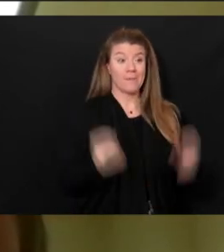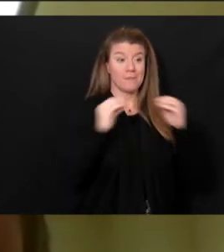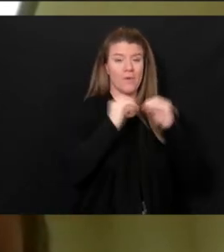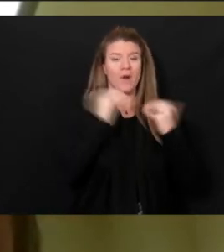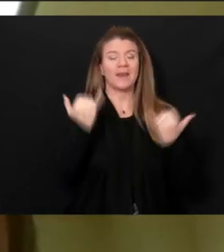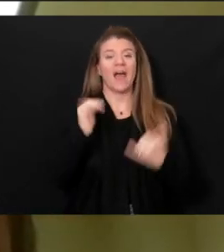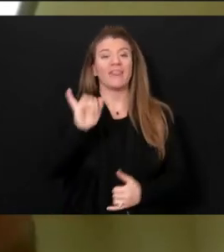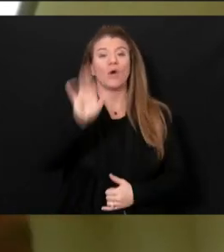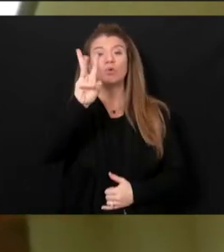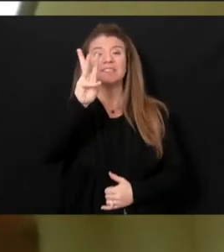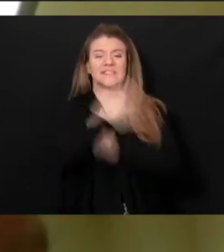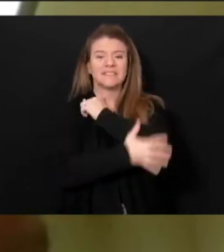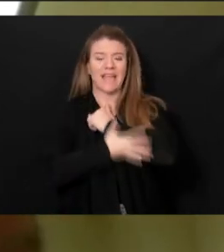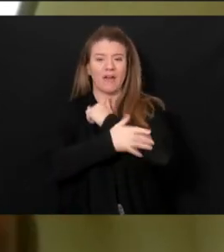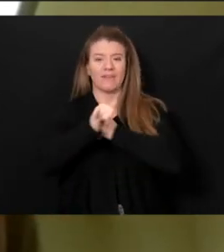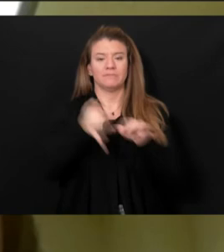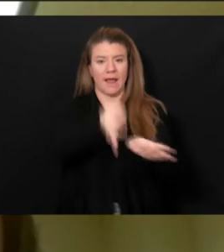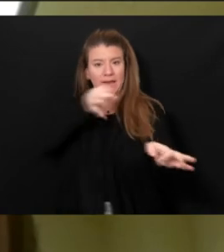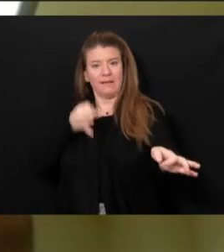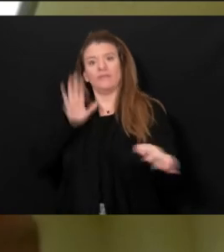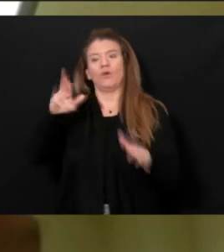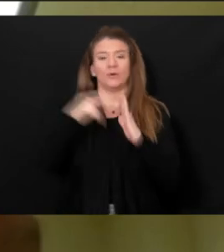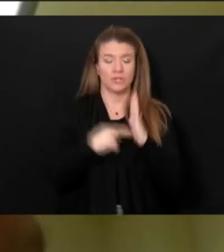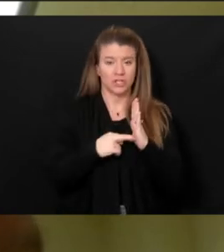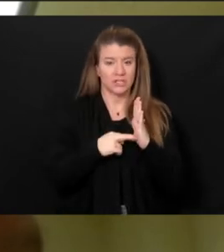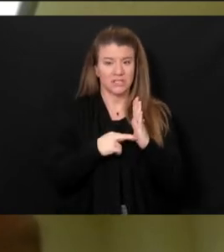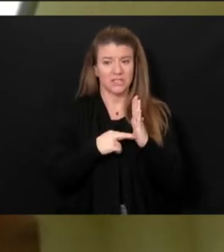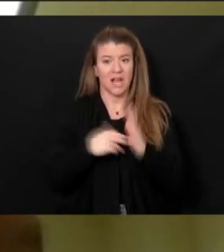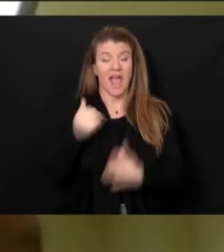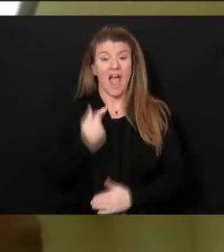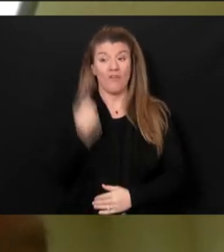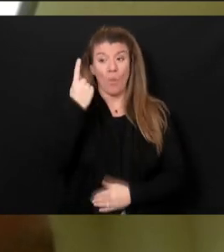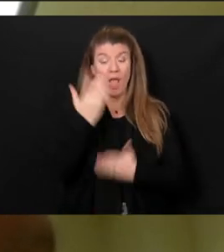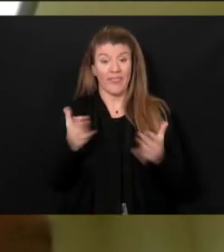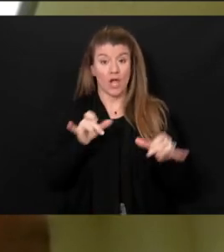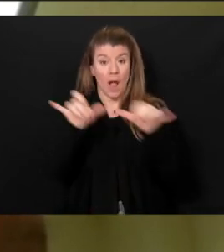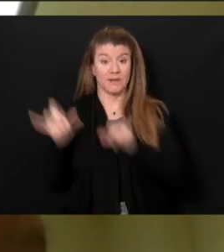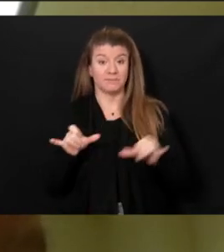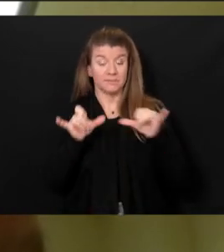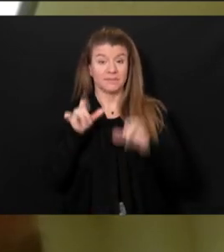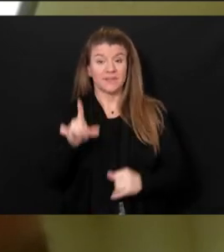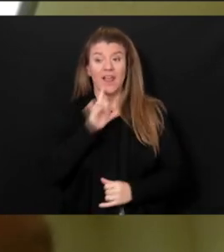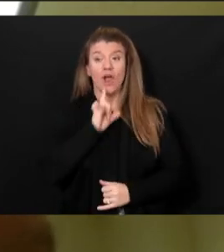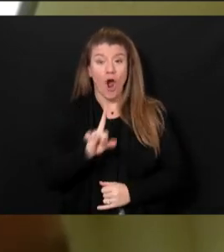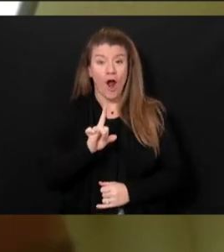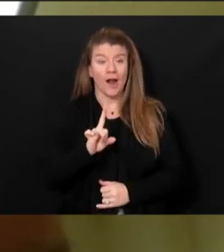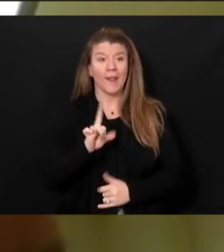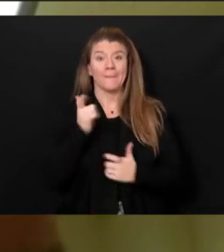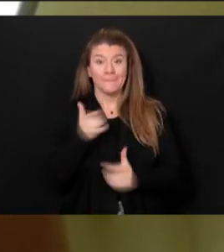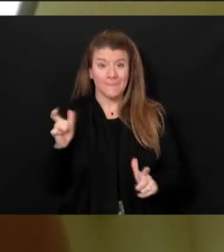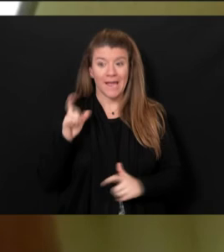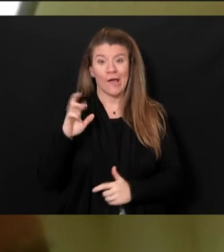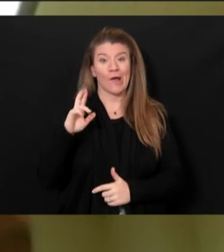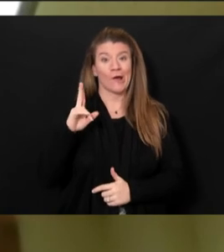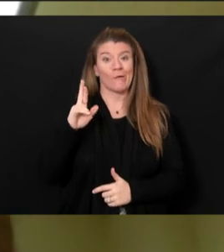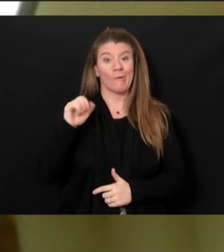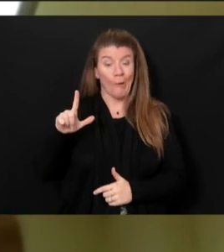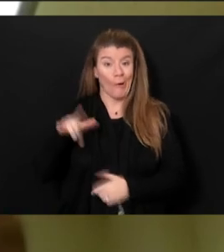that are lagging on registration have one thing in common. They're all extremely rural, and we would assume